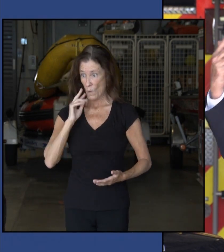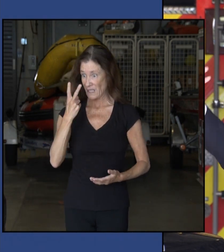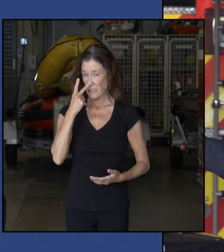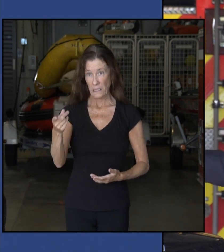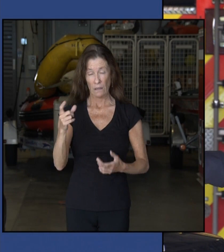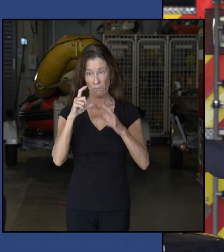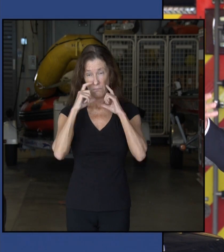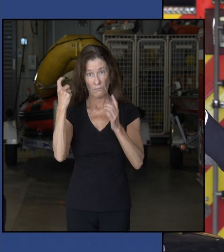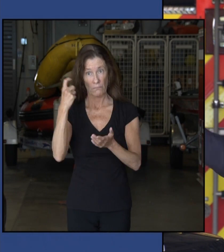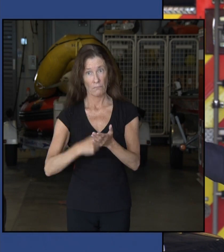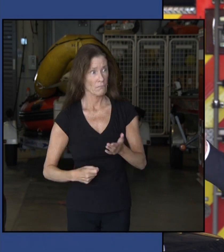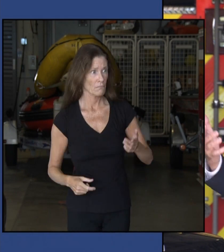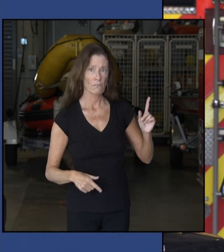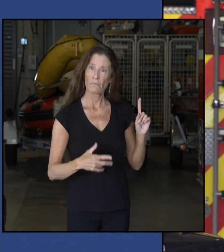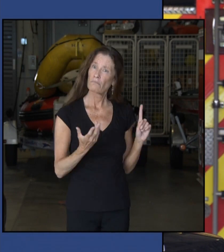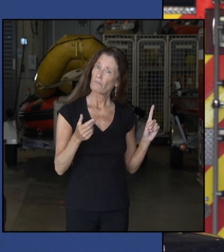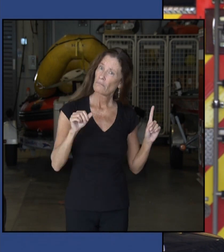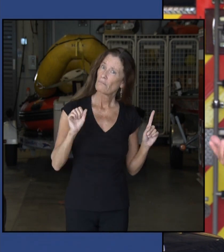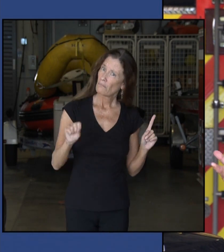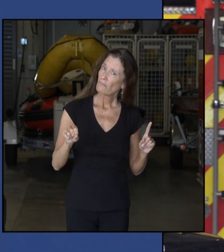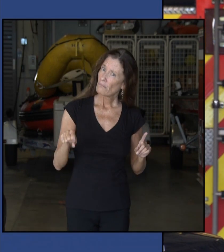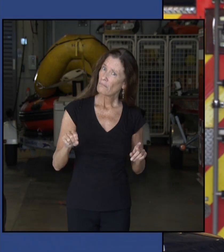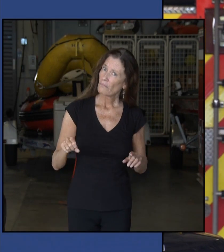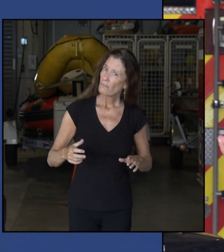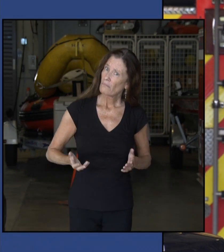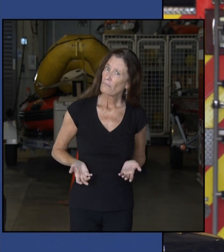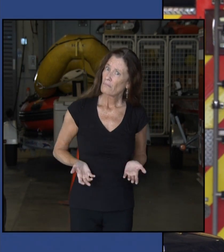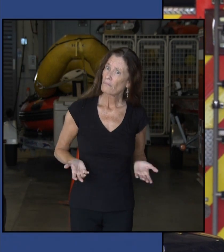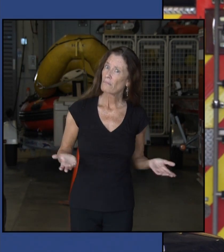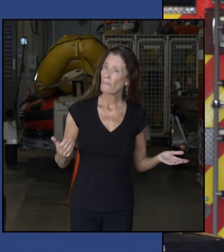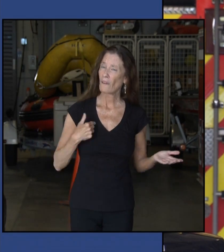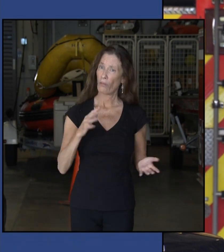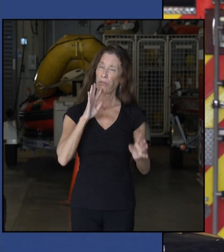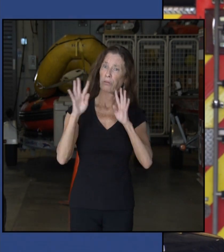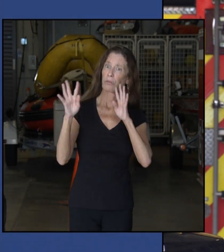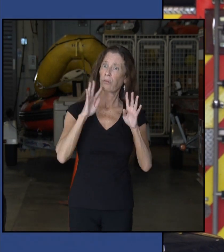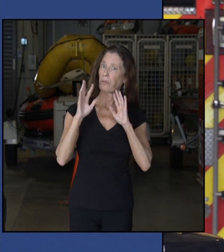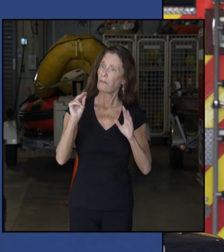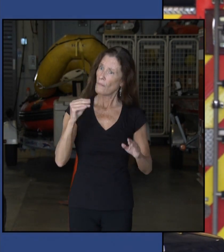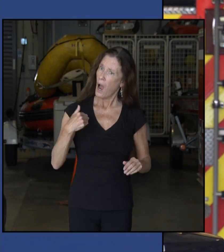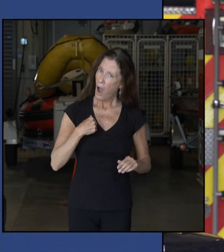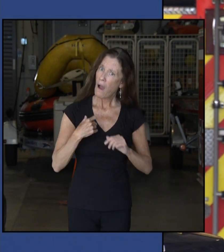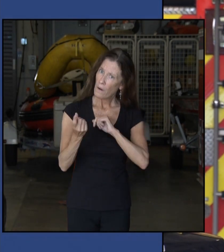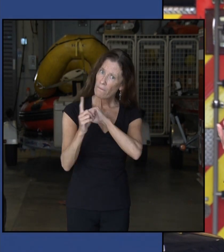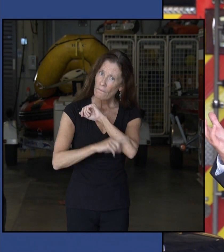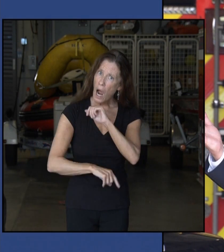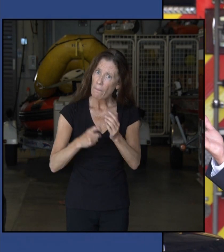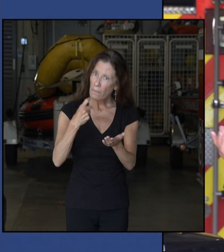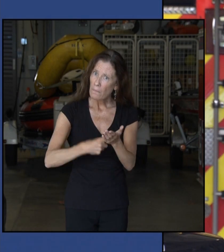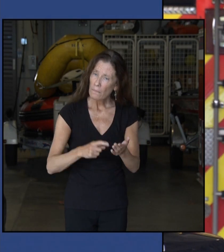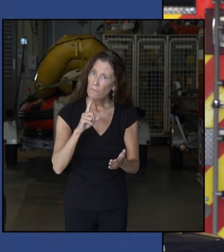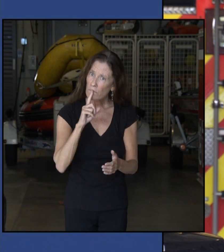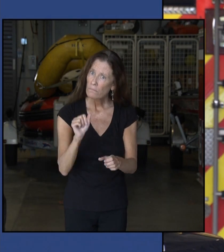just sort of say, hey, let's just do there is enforcement, and there